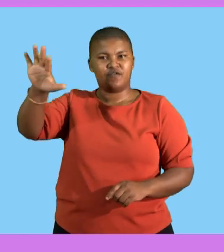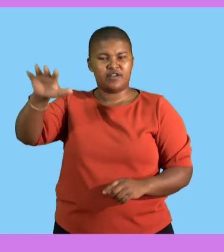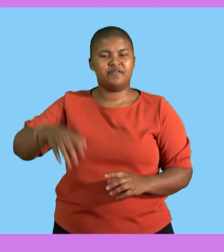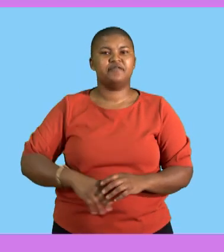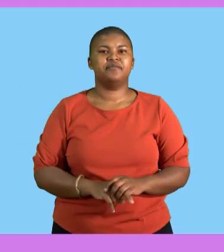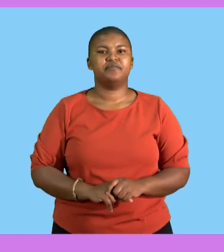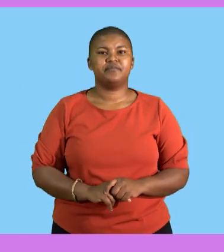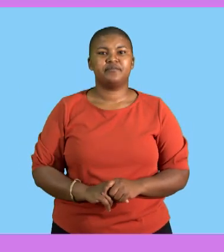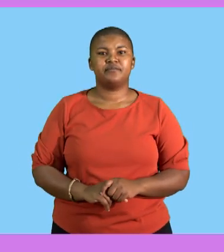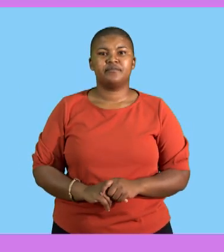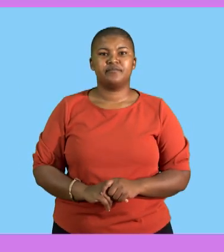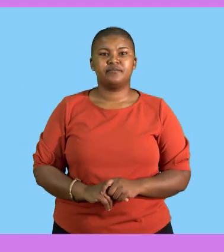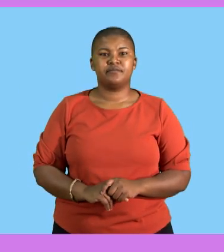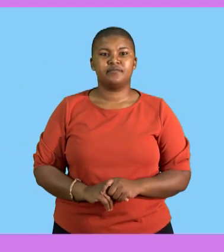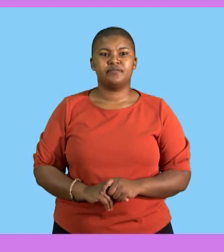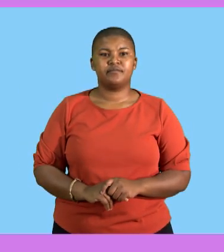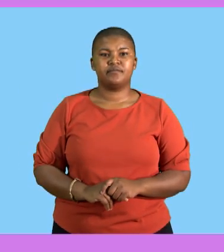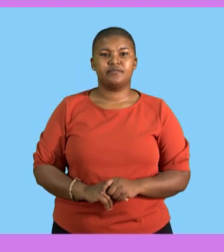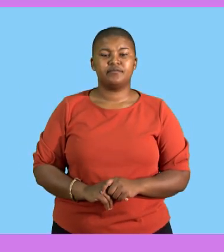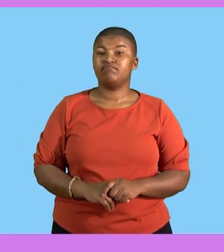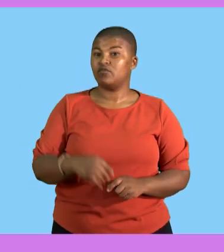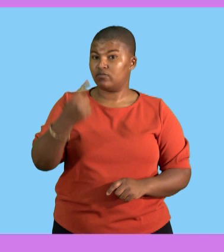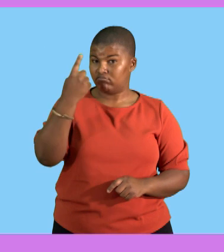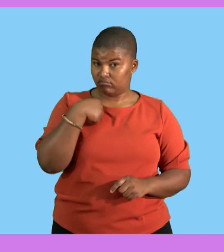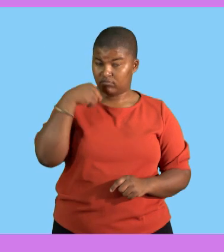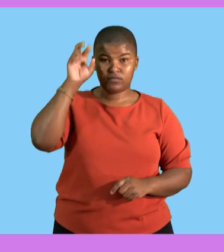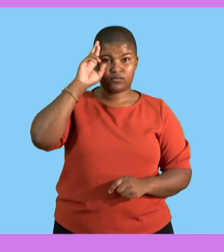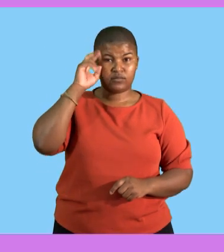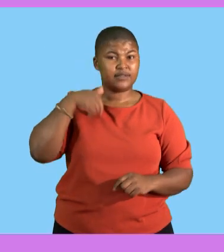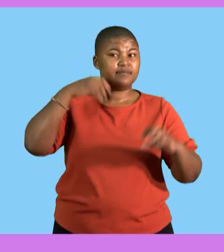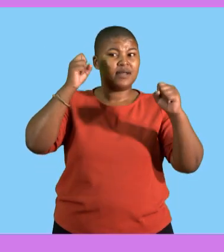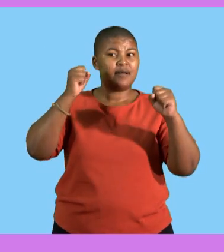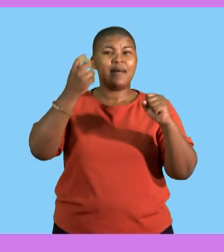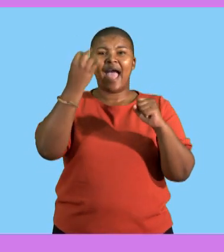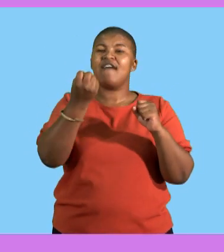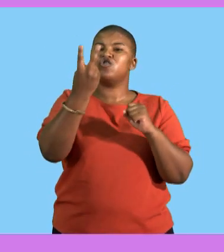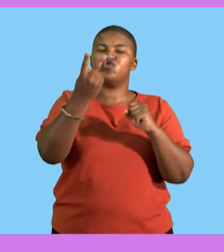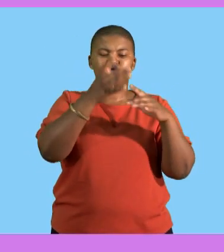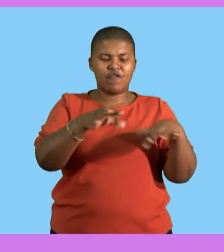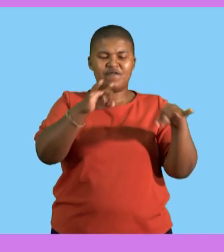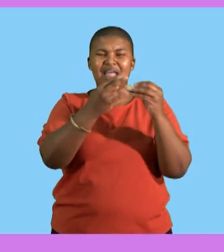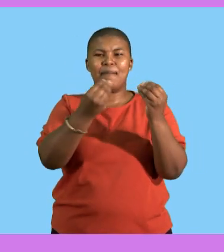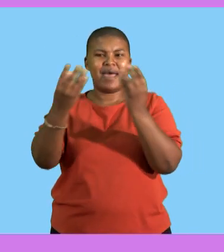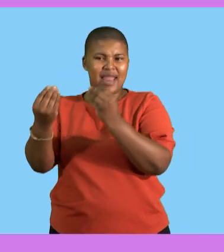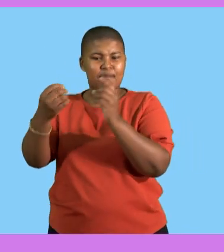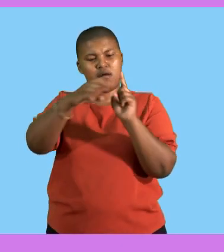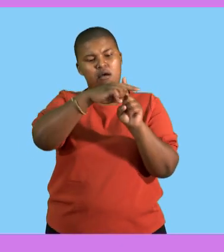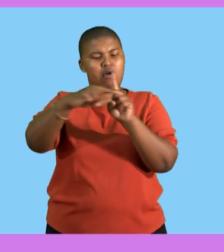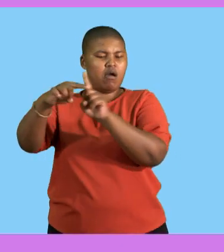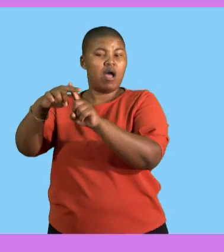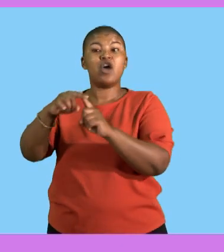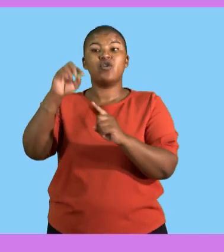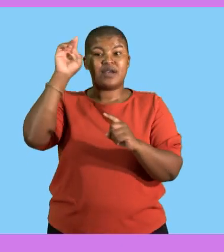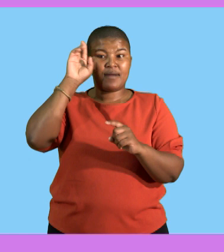67,505. So we have said if we have 2 values in between, we add them together and divide by 2. So this will give